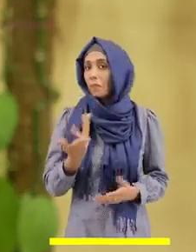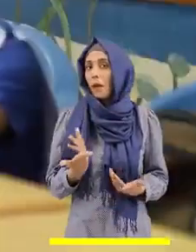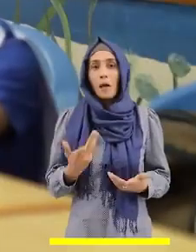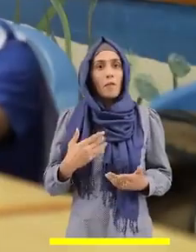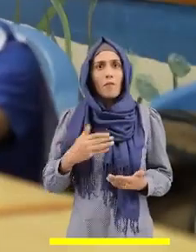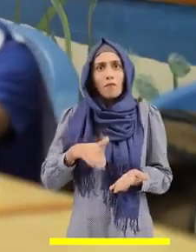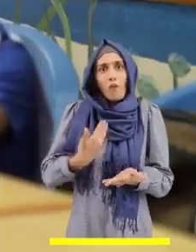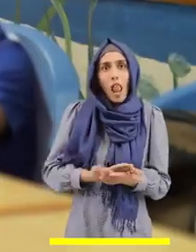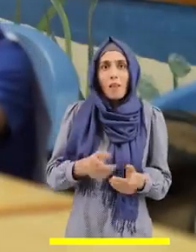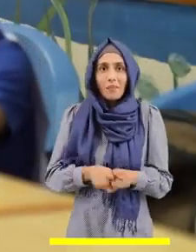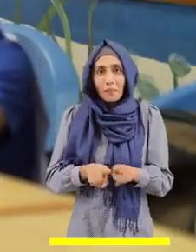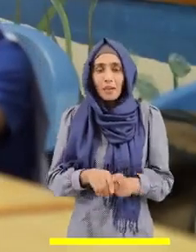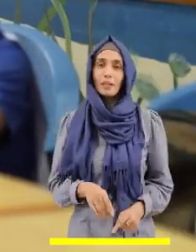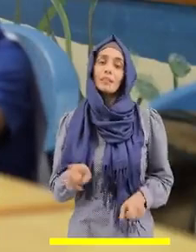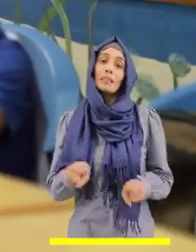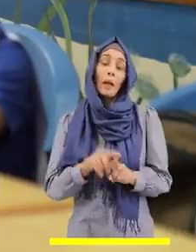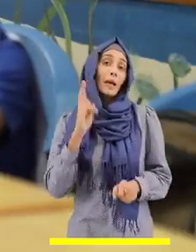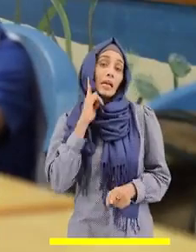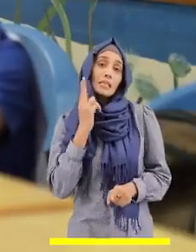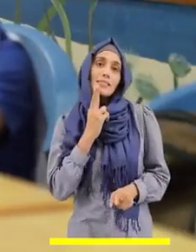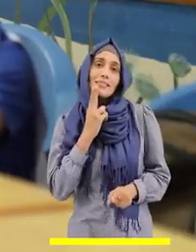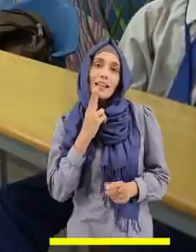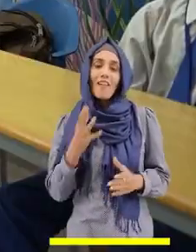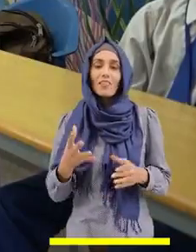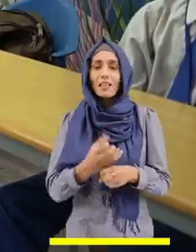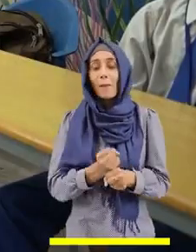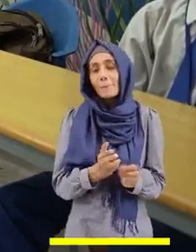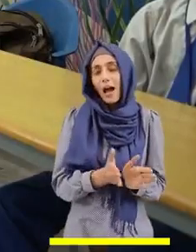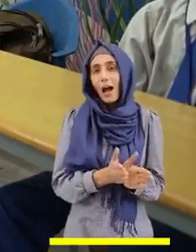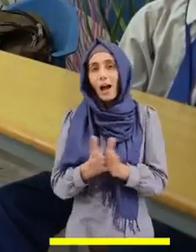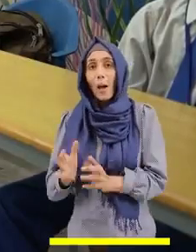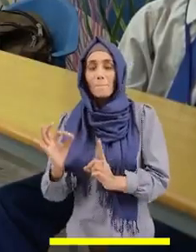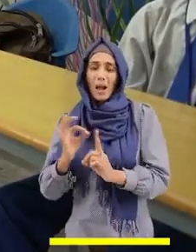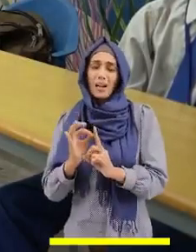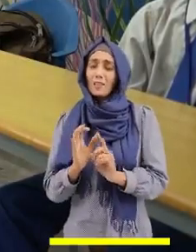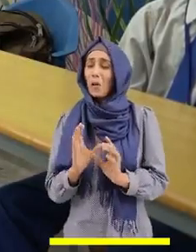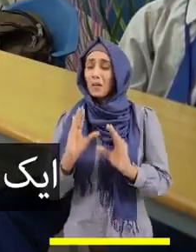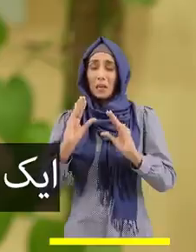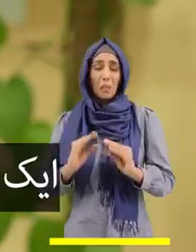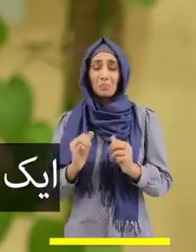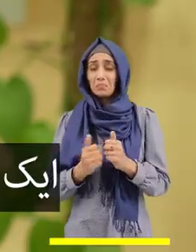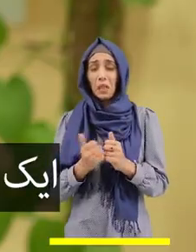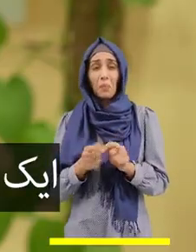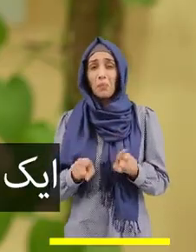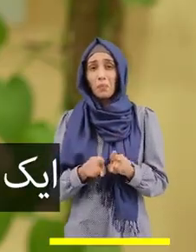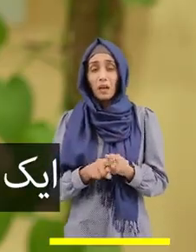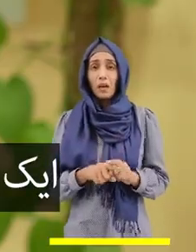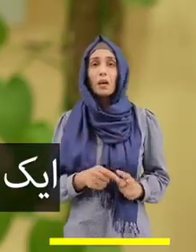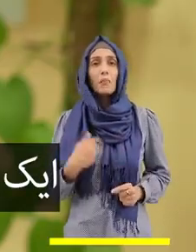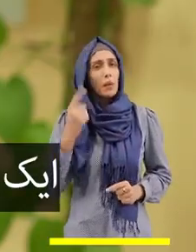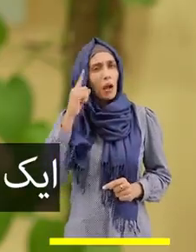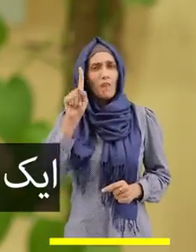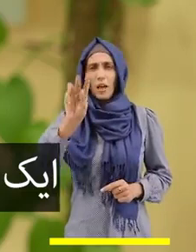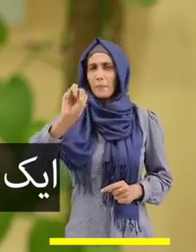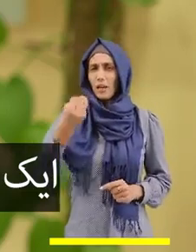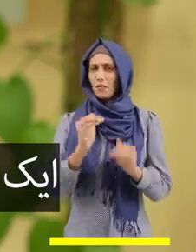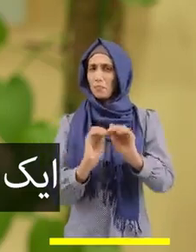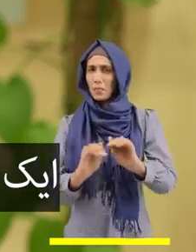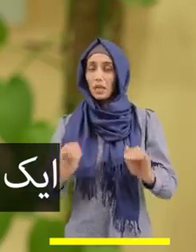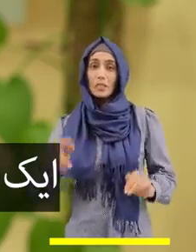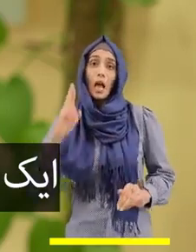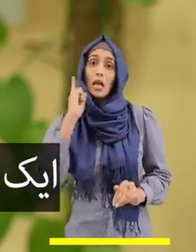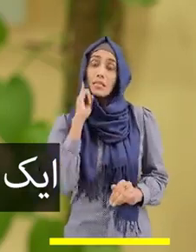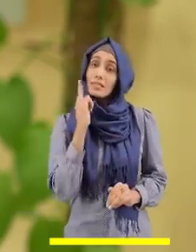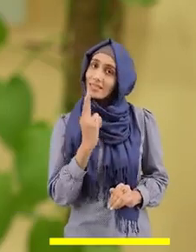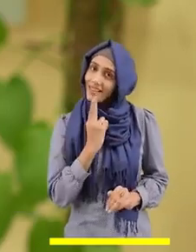anything. Sadly, the deaf community is highly marginalized, particularly here in Pakistan. It's estimated there's over 1 million children